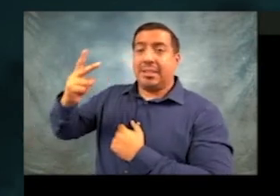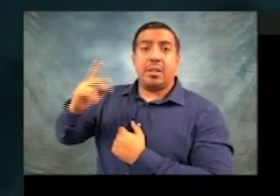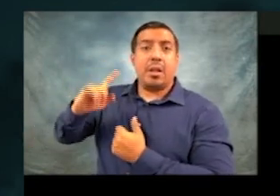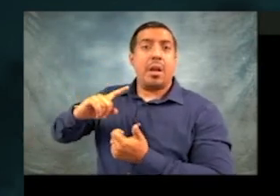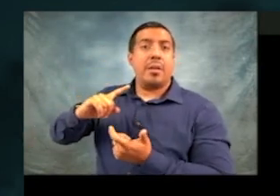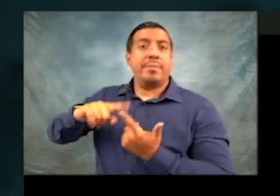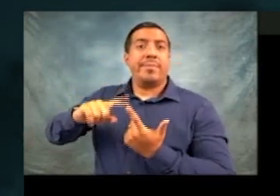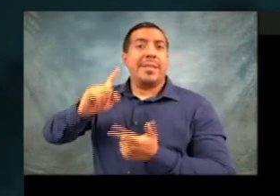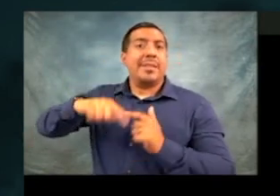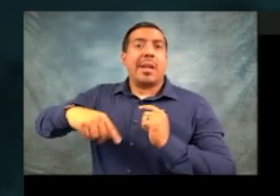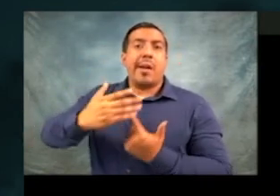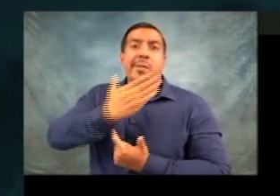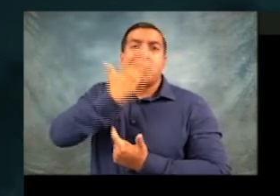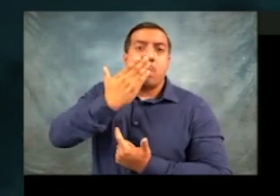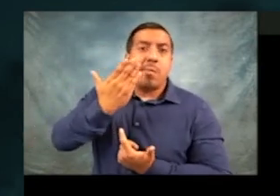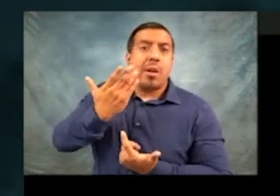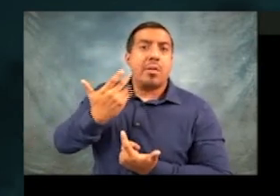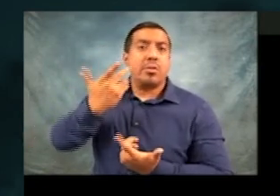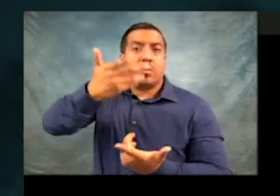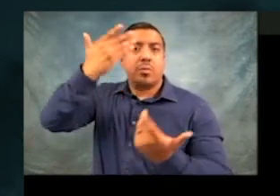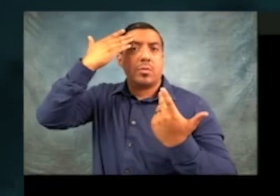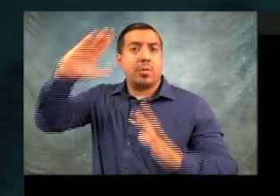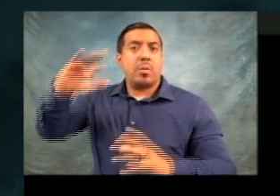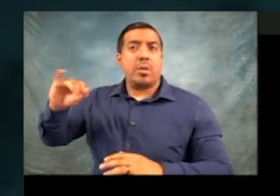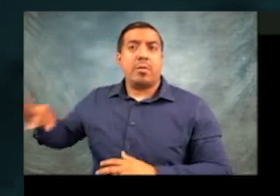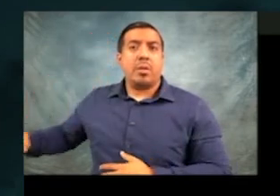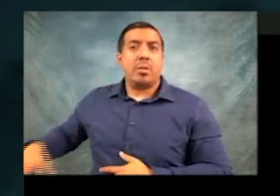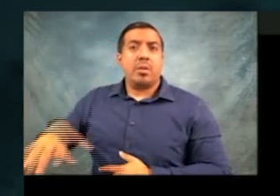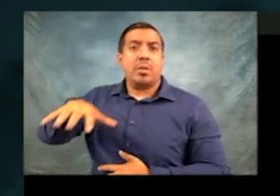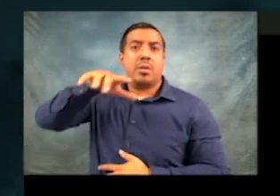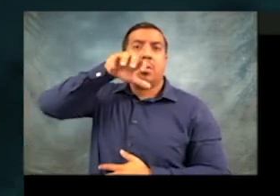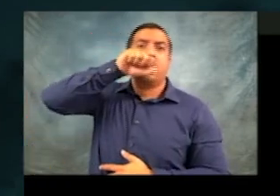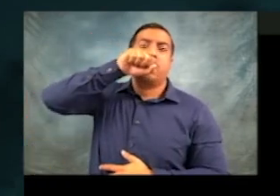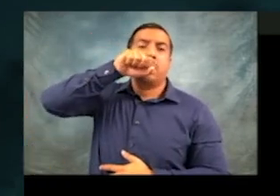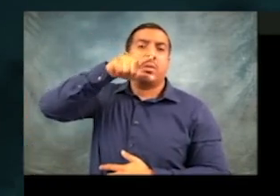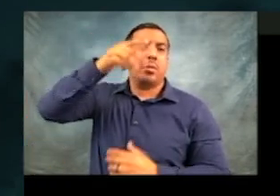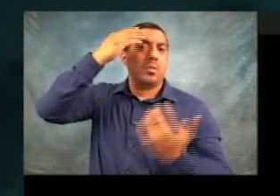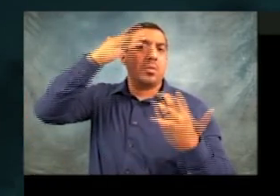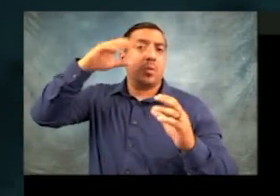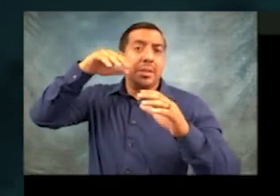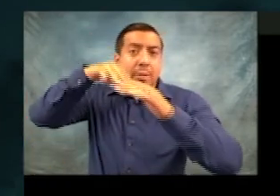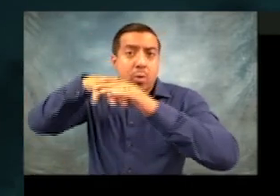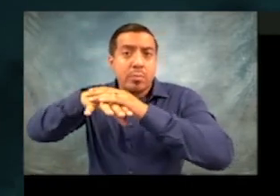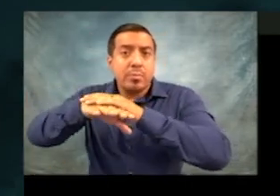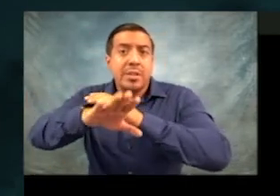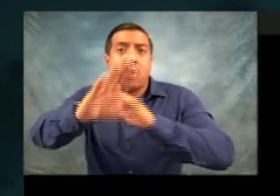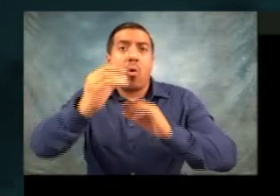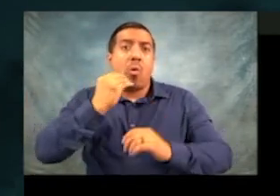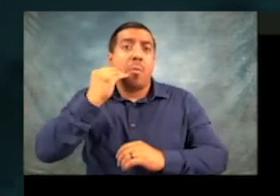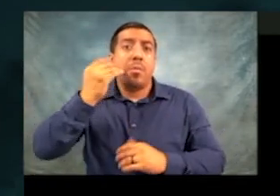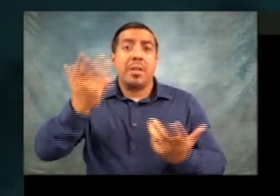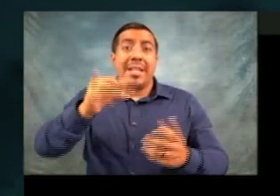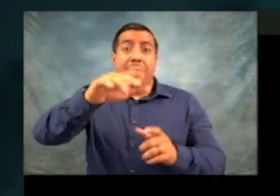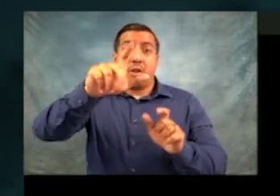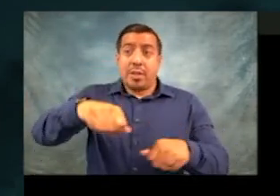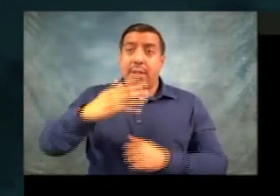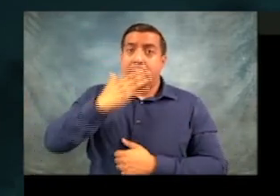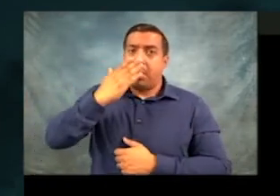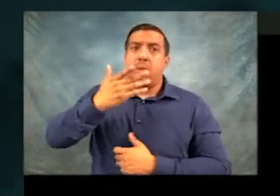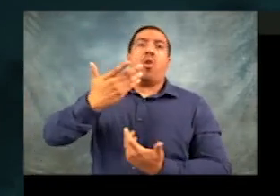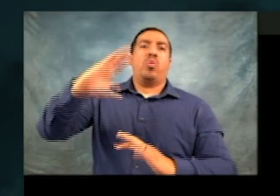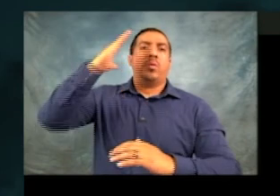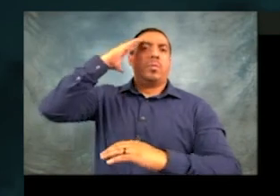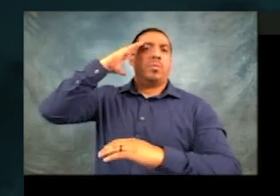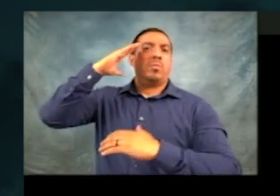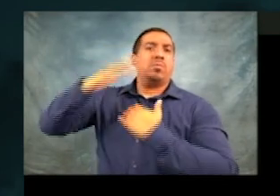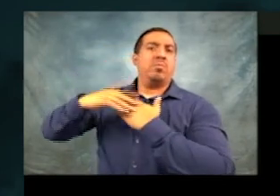don't necessarily know that the carbon monoxide gas is entering your house, right? If you could smell it, you would be alerted